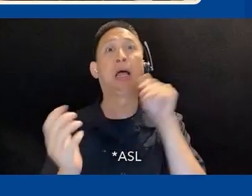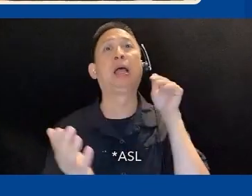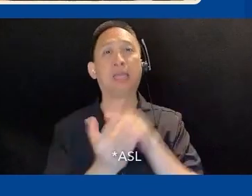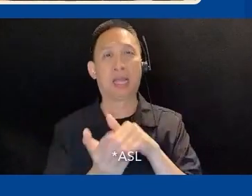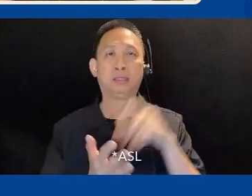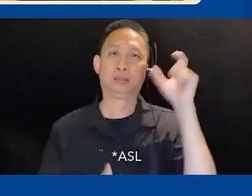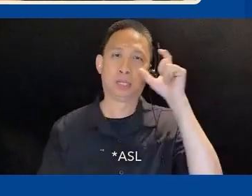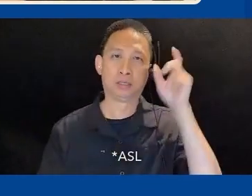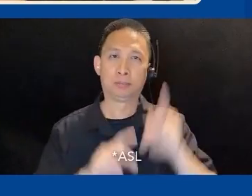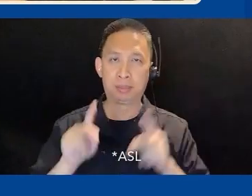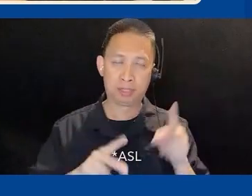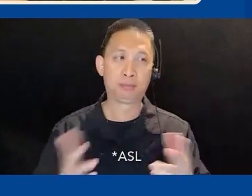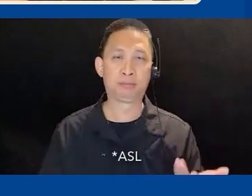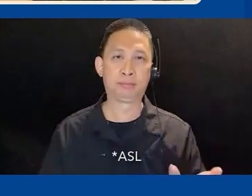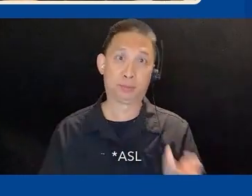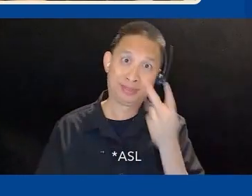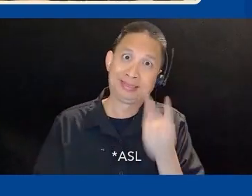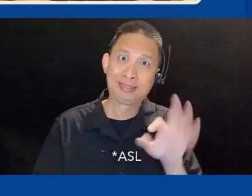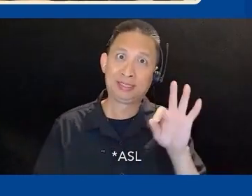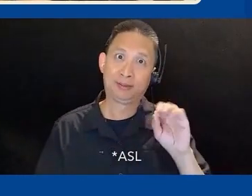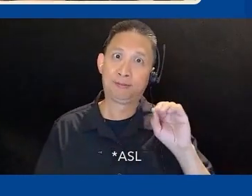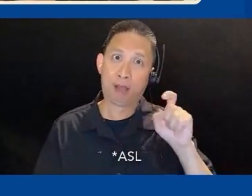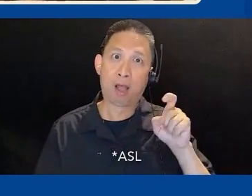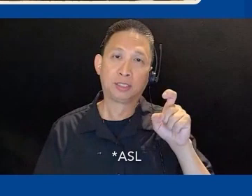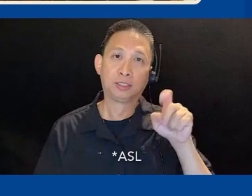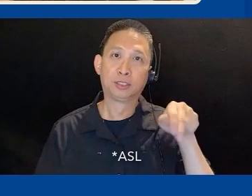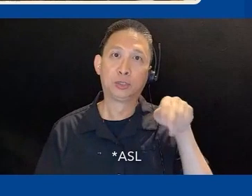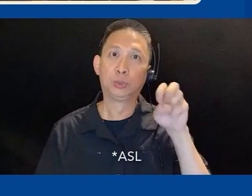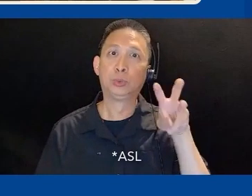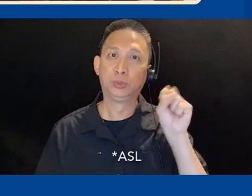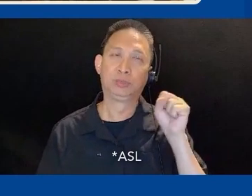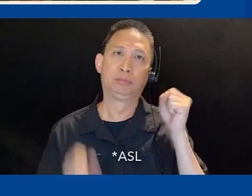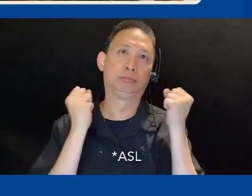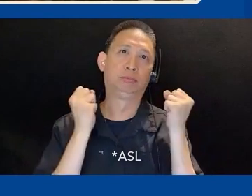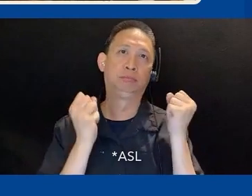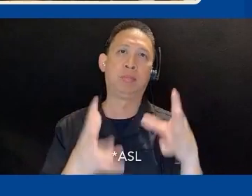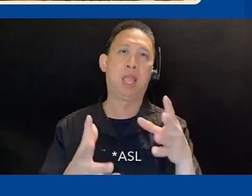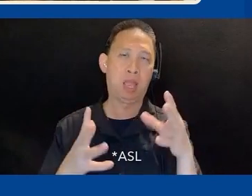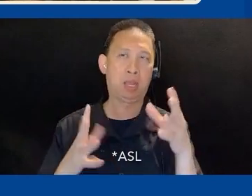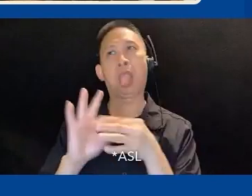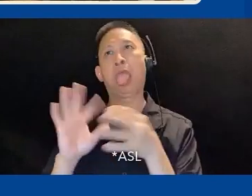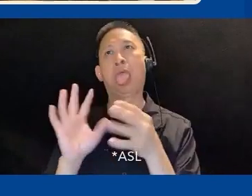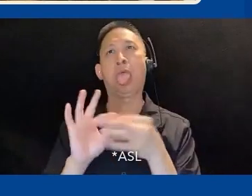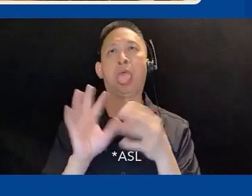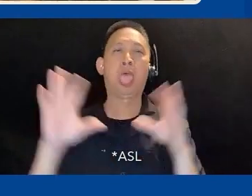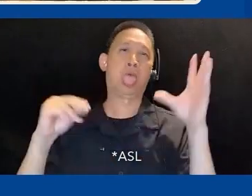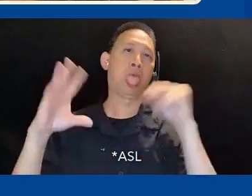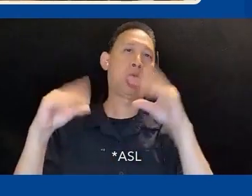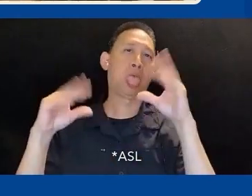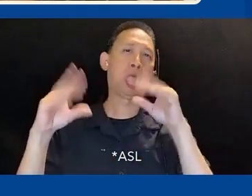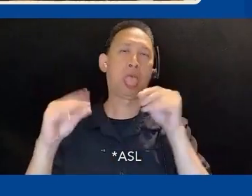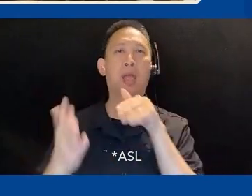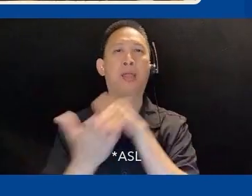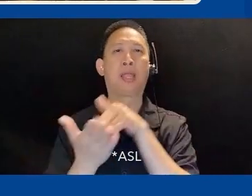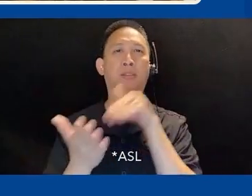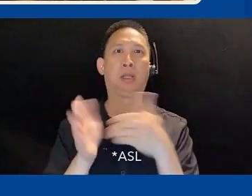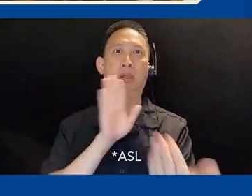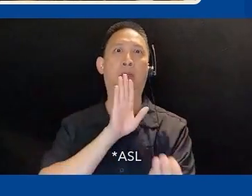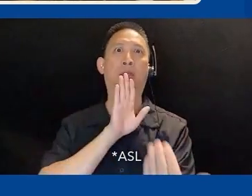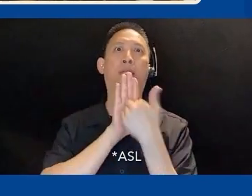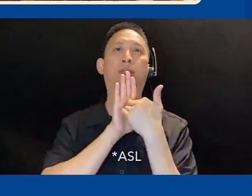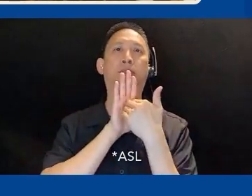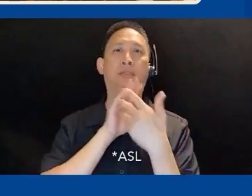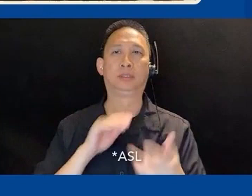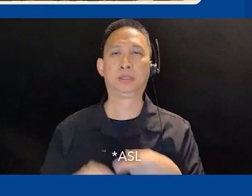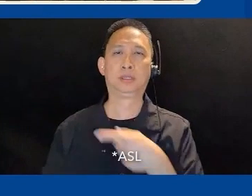of center left, you know, neoconservative, neoliberal, you know,